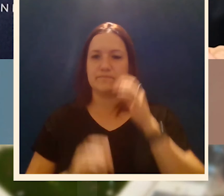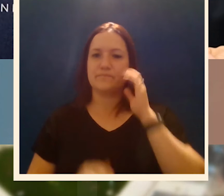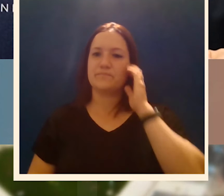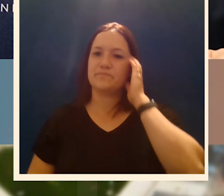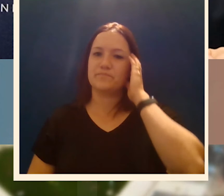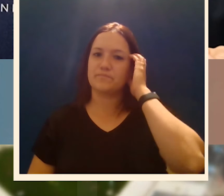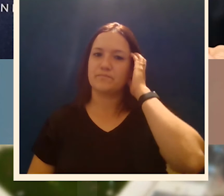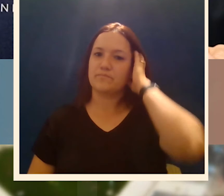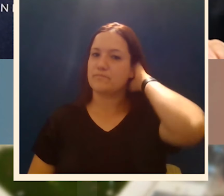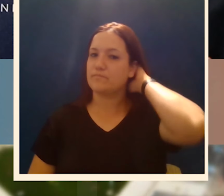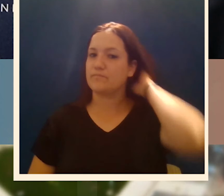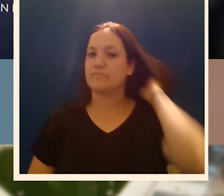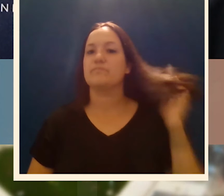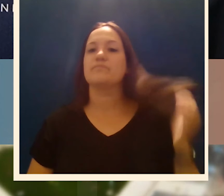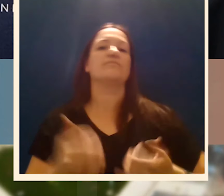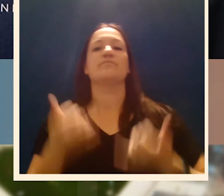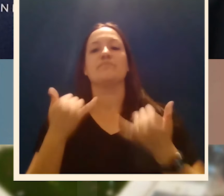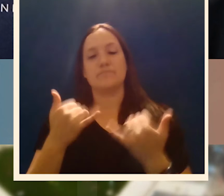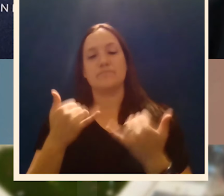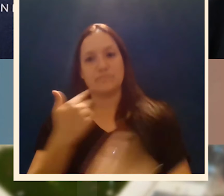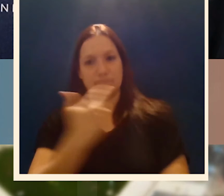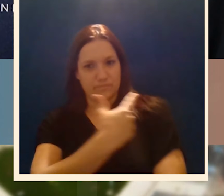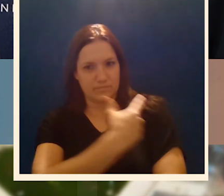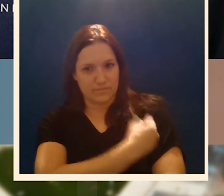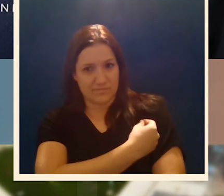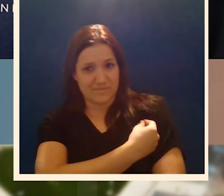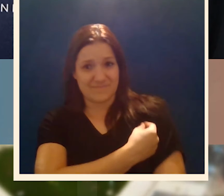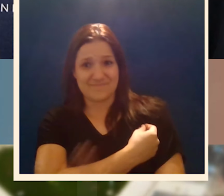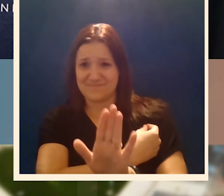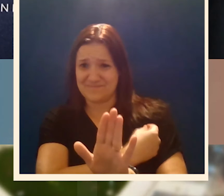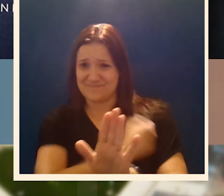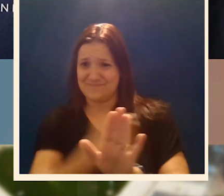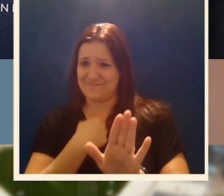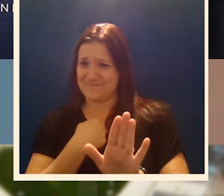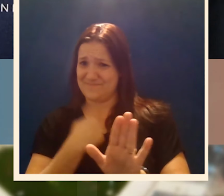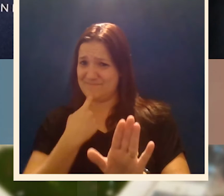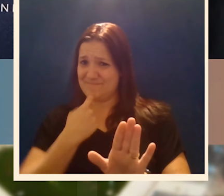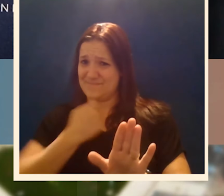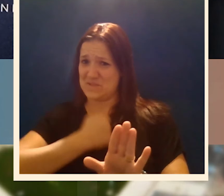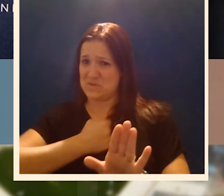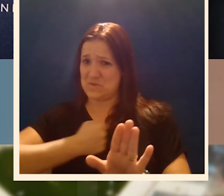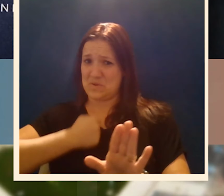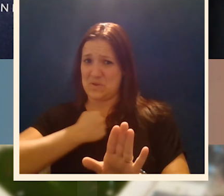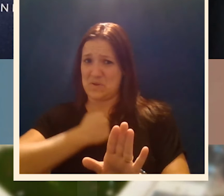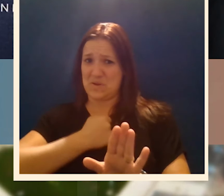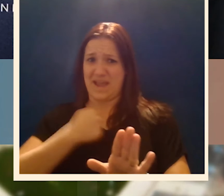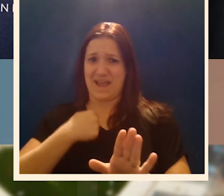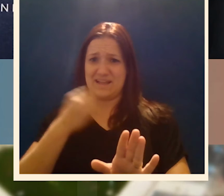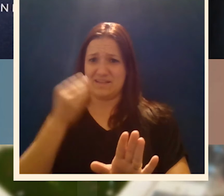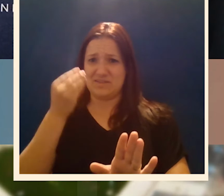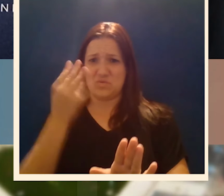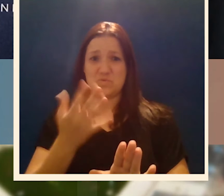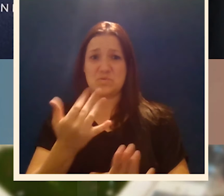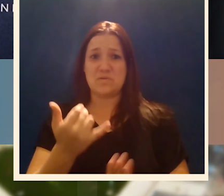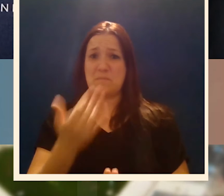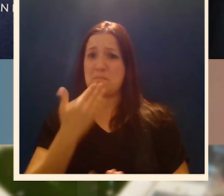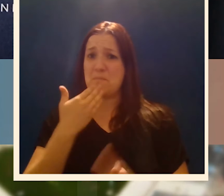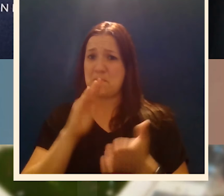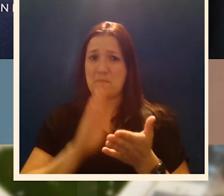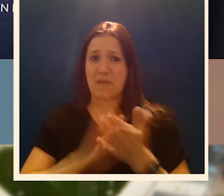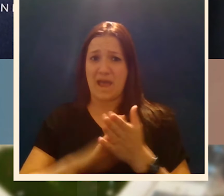into vaccines, and I need to apologize to all of you. I gave you some very bad information when